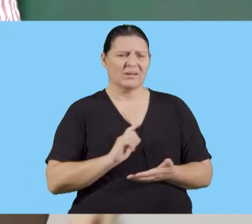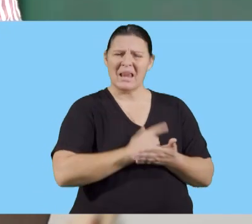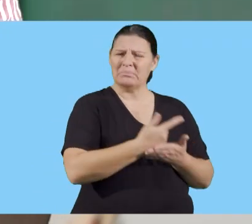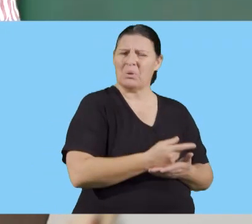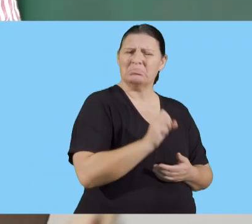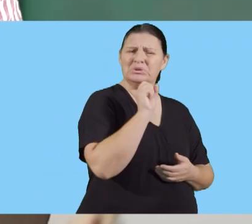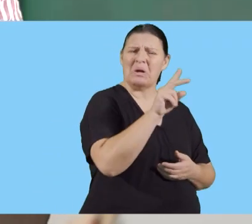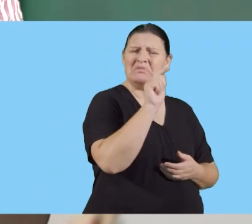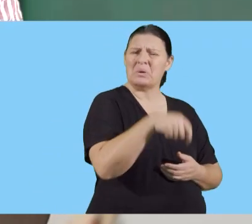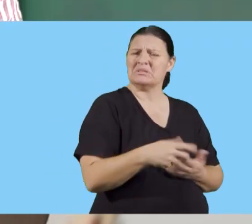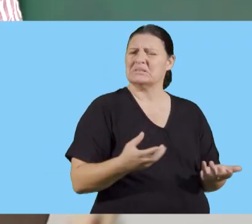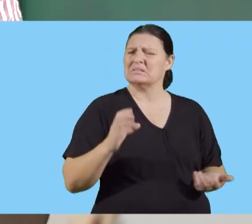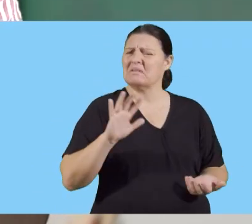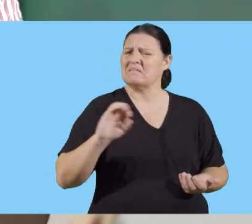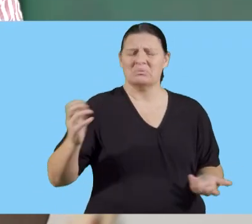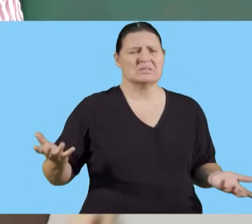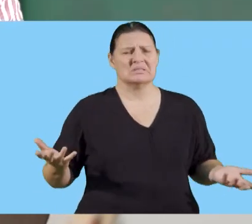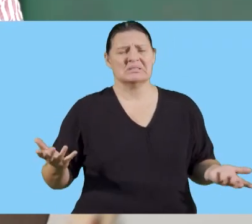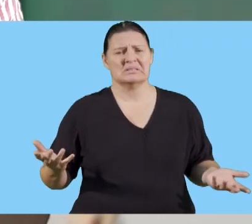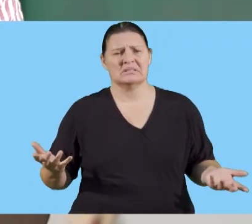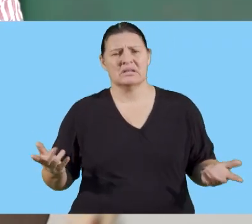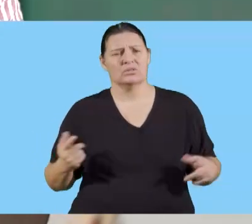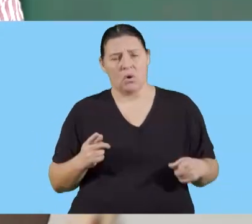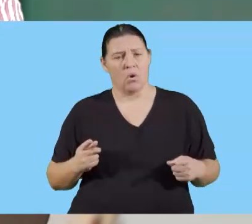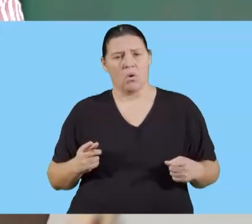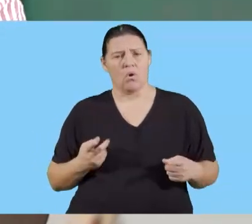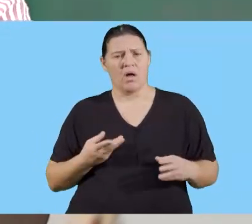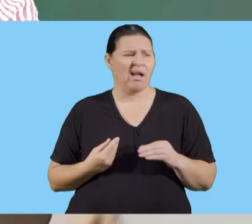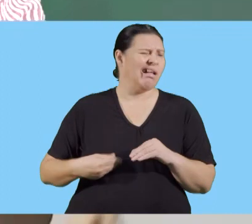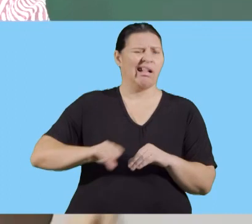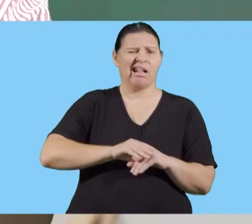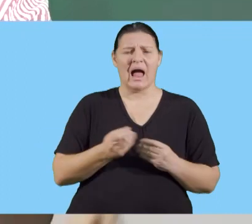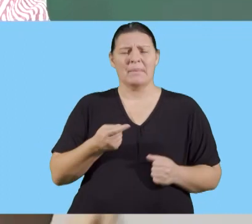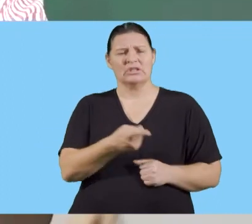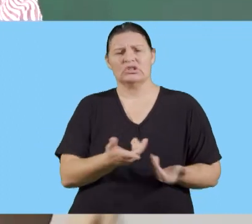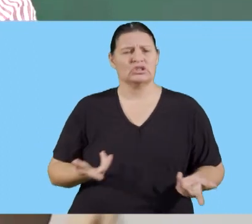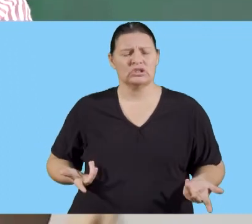cost 12,500 rands. So what is this extra amount that she